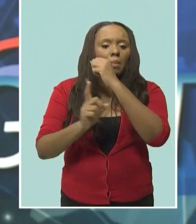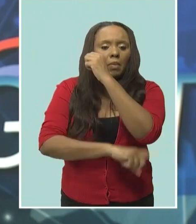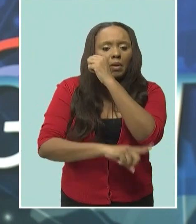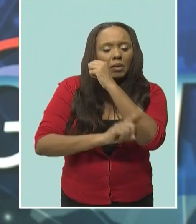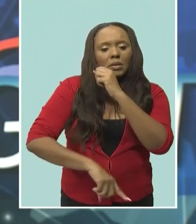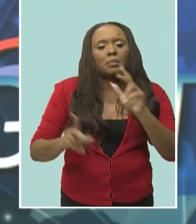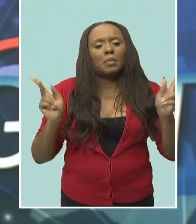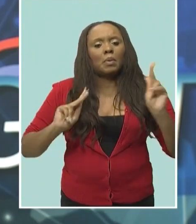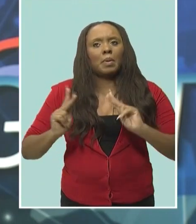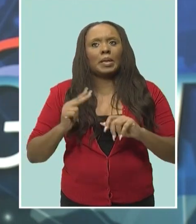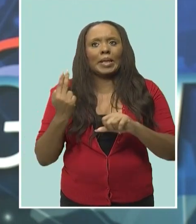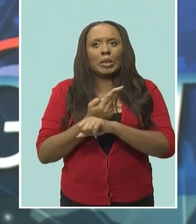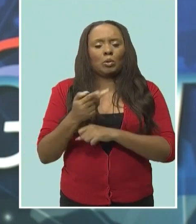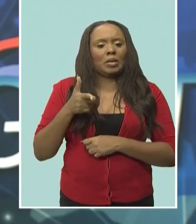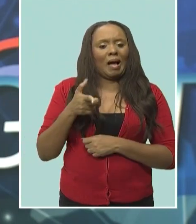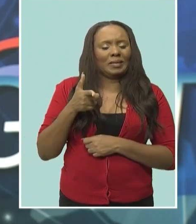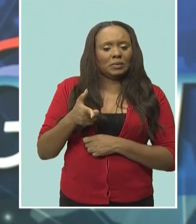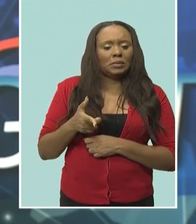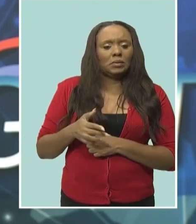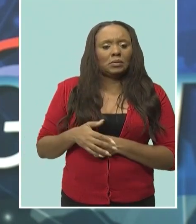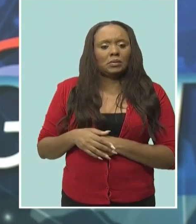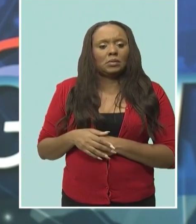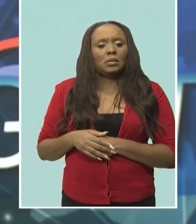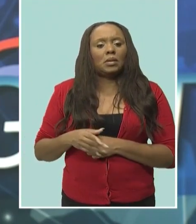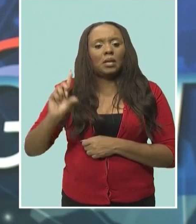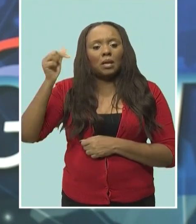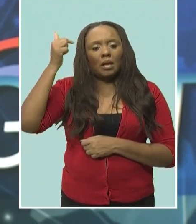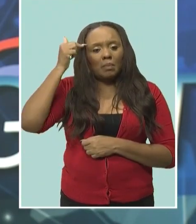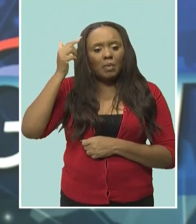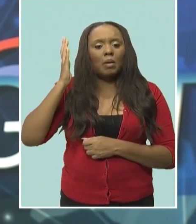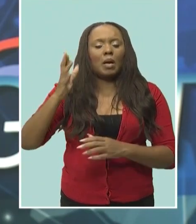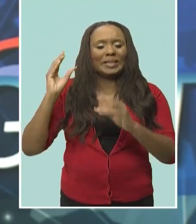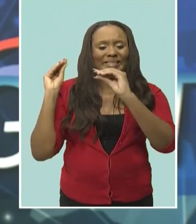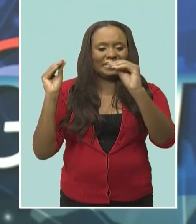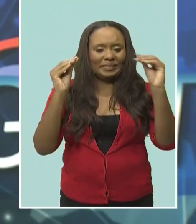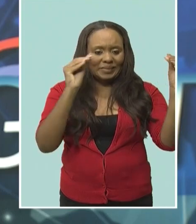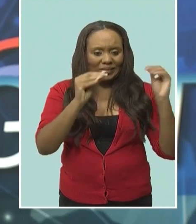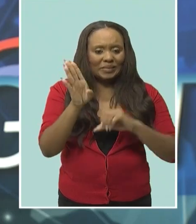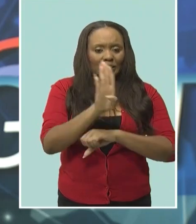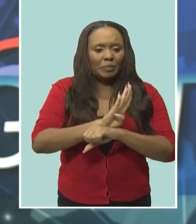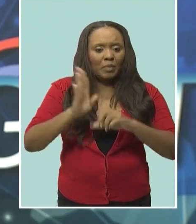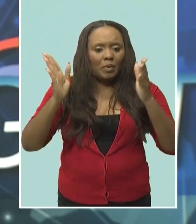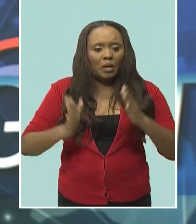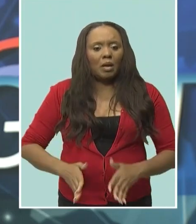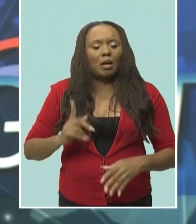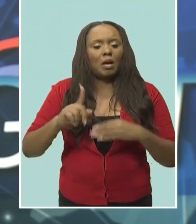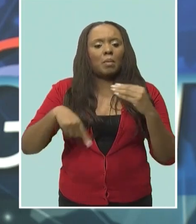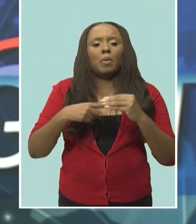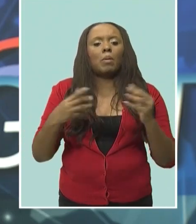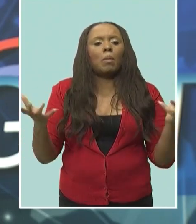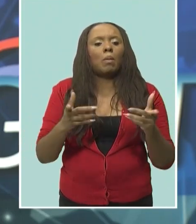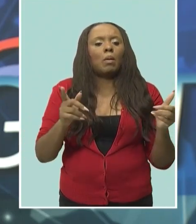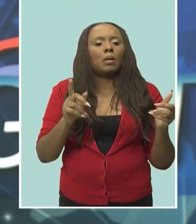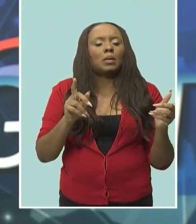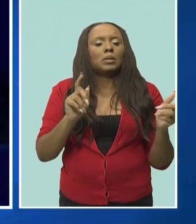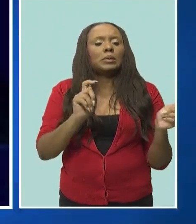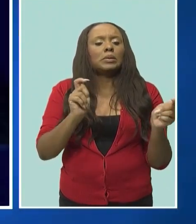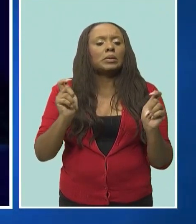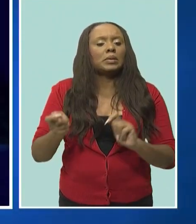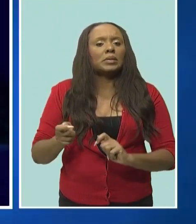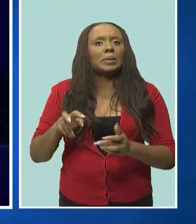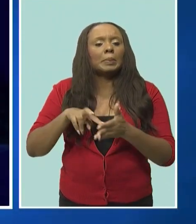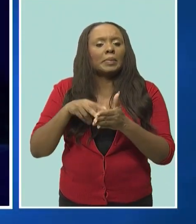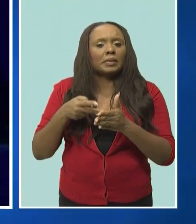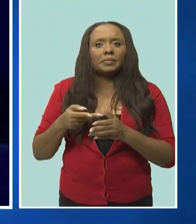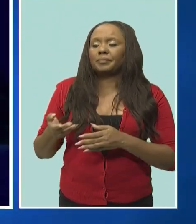offences. He added that the government is launching a campaign to educate the Barbadian public on what the amendments will mean.